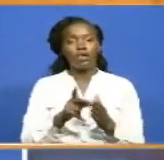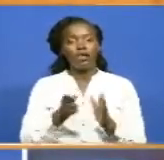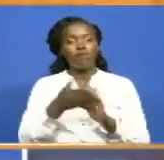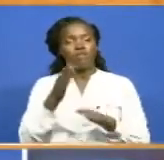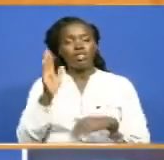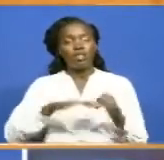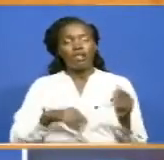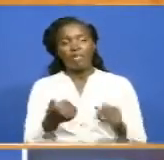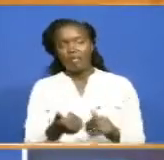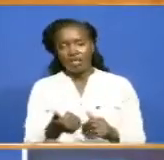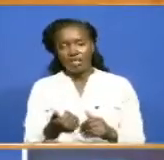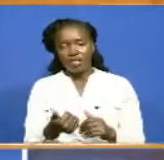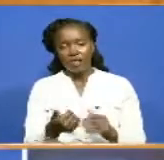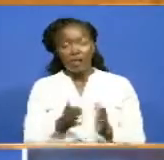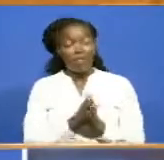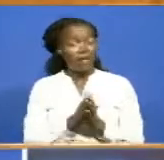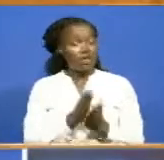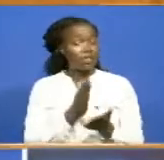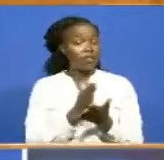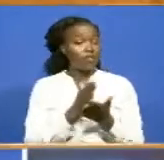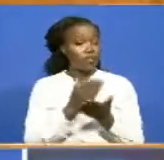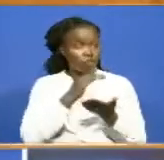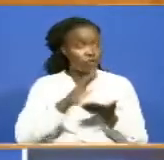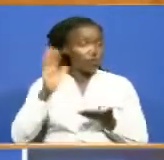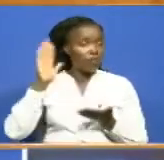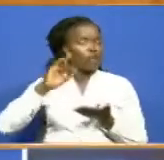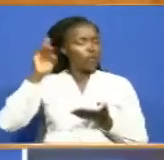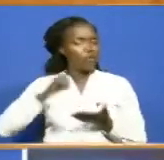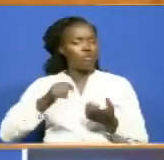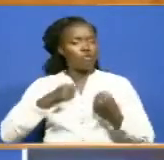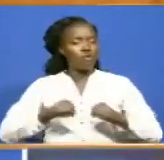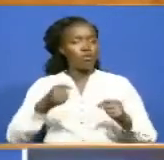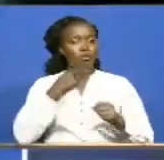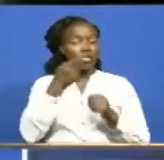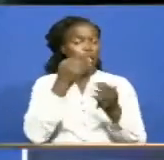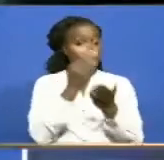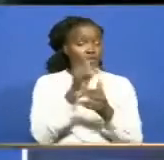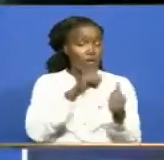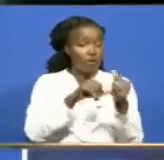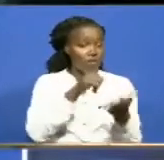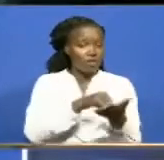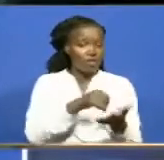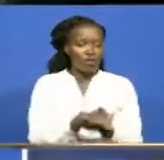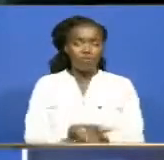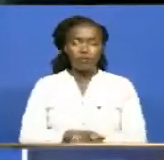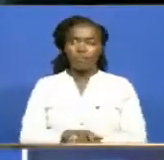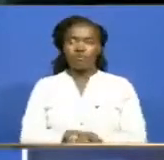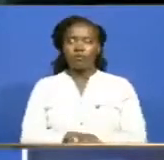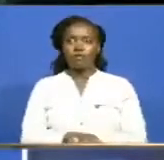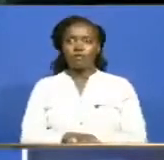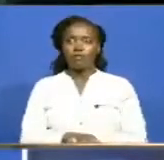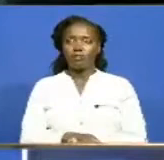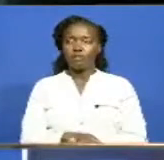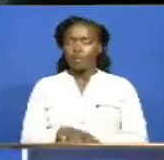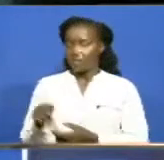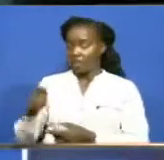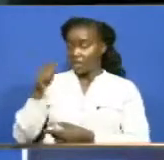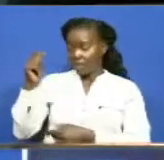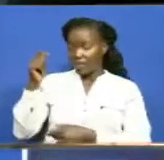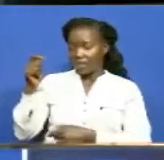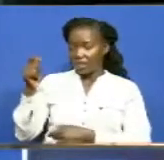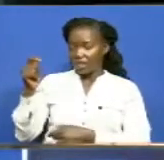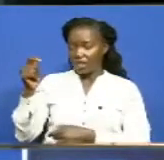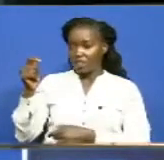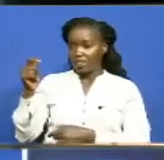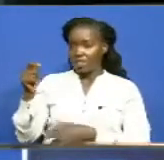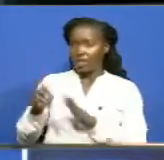others? And of course, you are under oath, and you must be able to tell us the truth about it. These were tenders that,